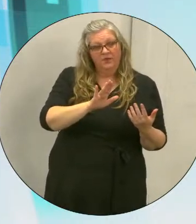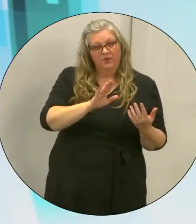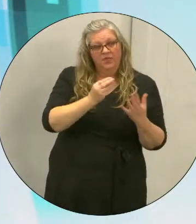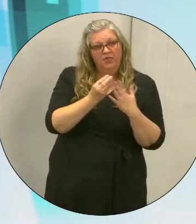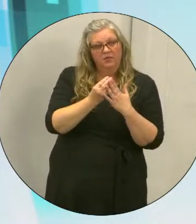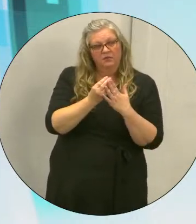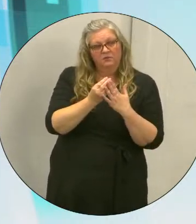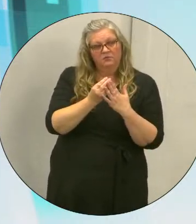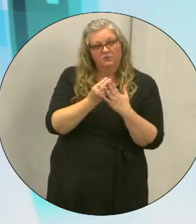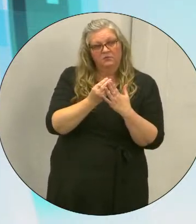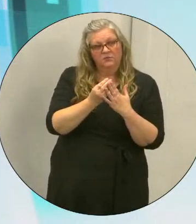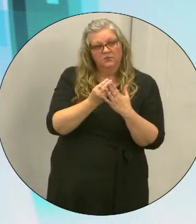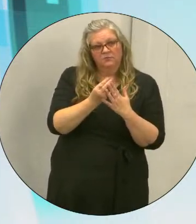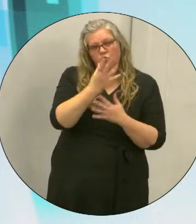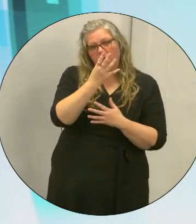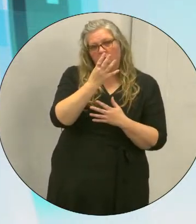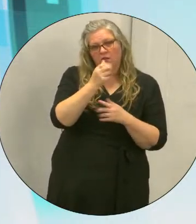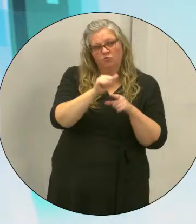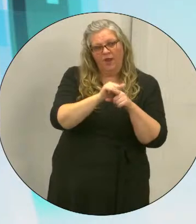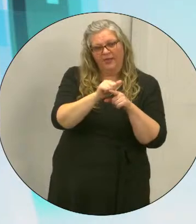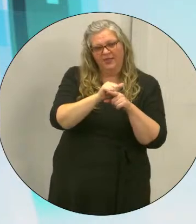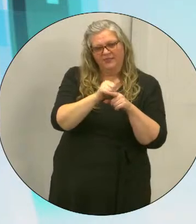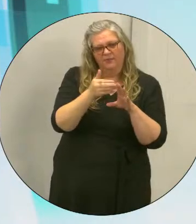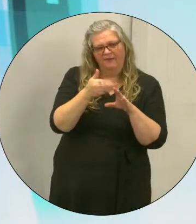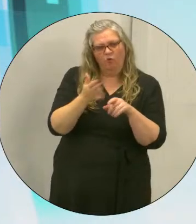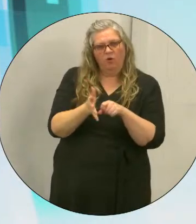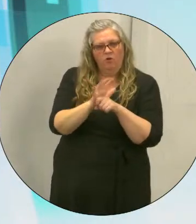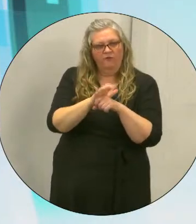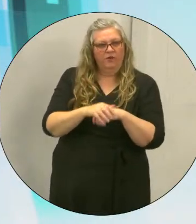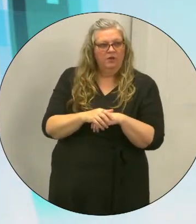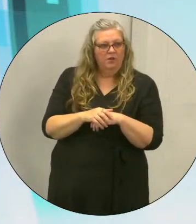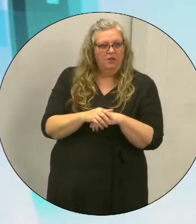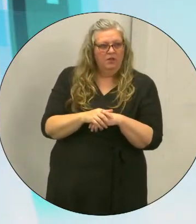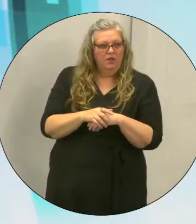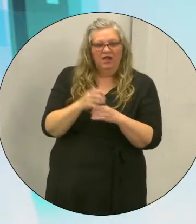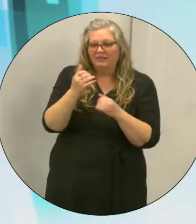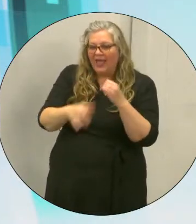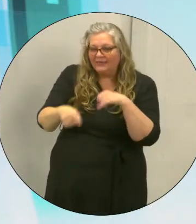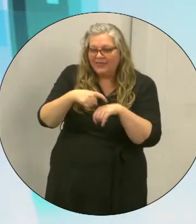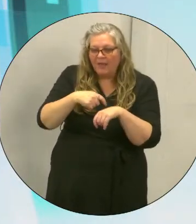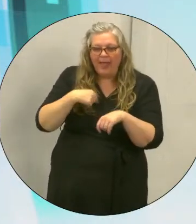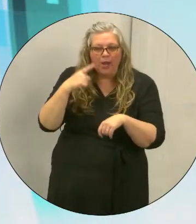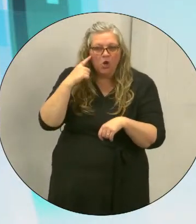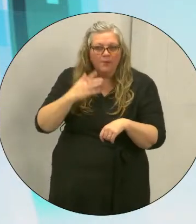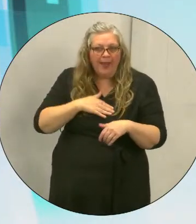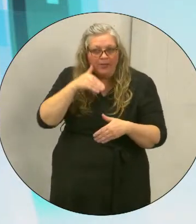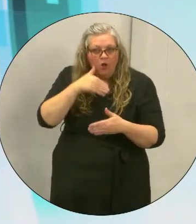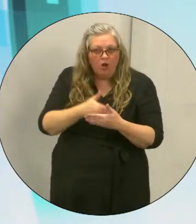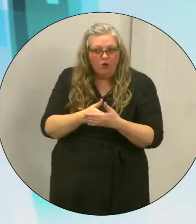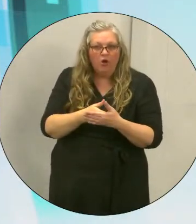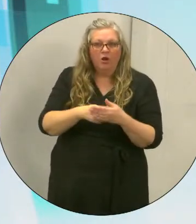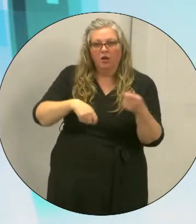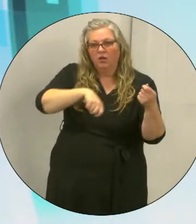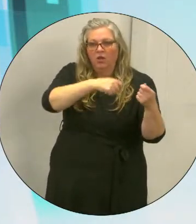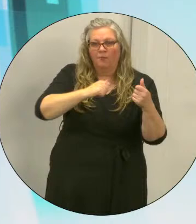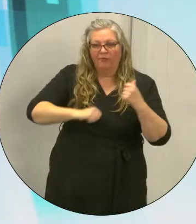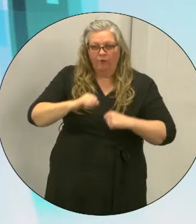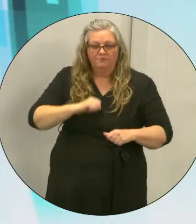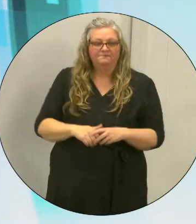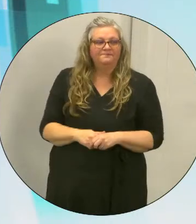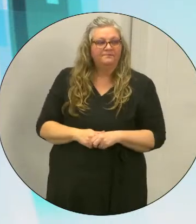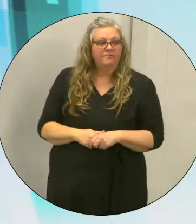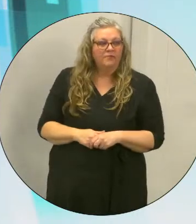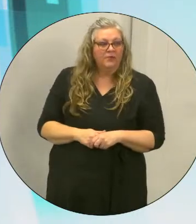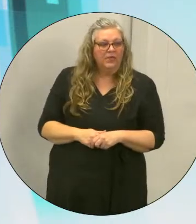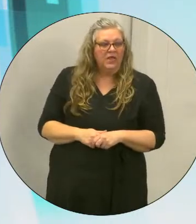spring practice right before COVID happened. That was the last time I heard my little girl play her instrument. And